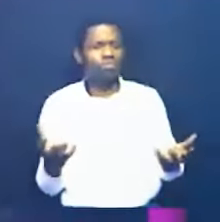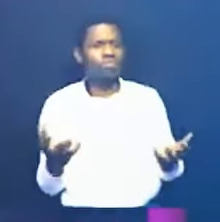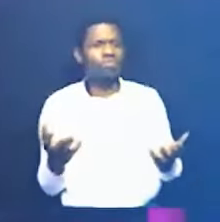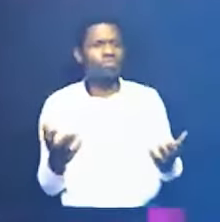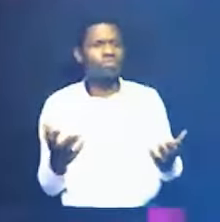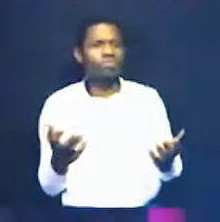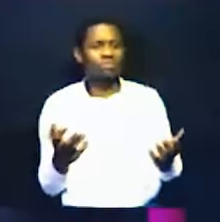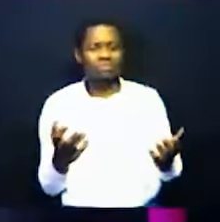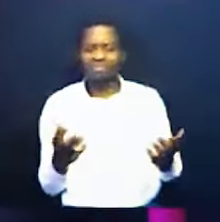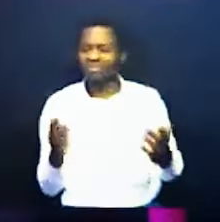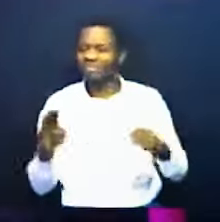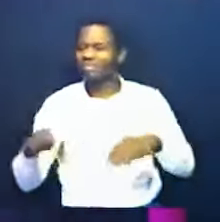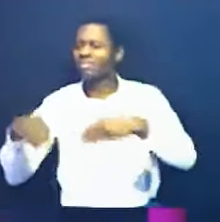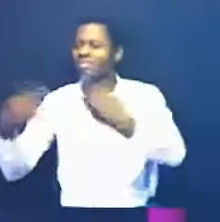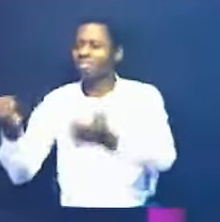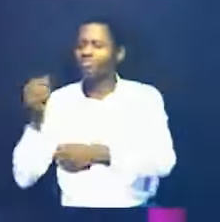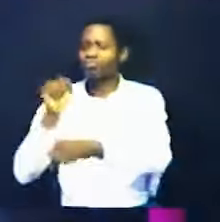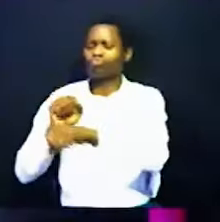Has offered.